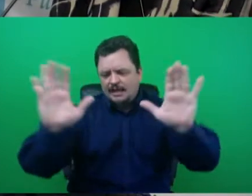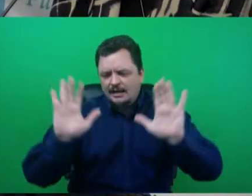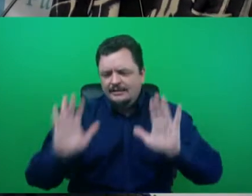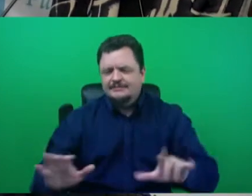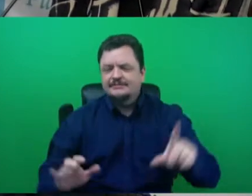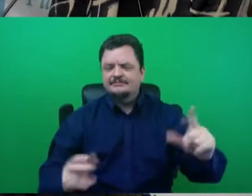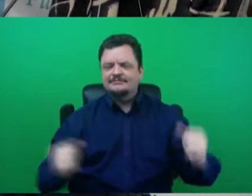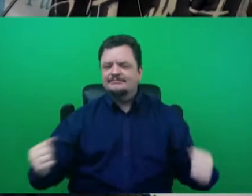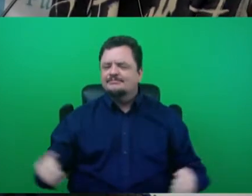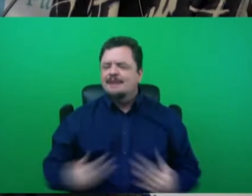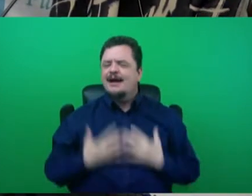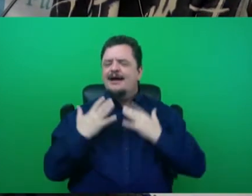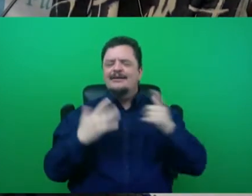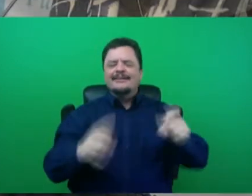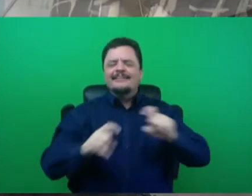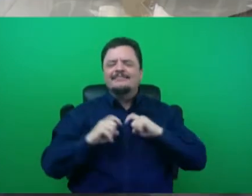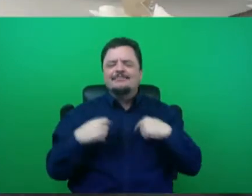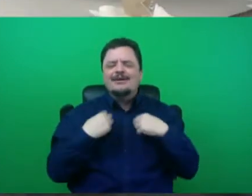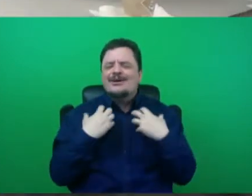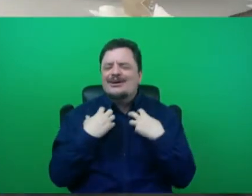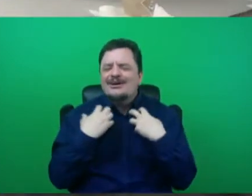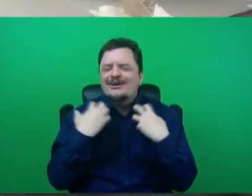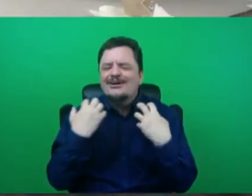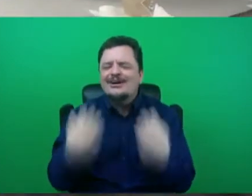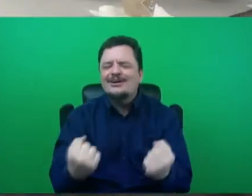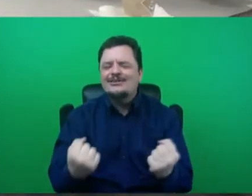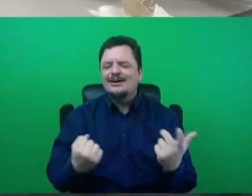I appreciate that so much. Thank you.